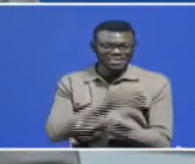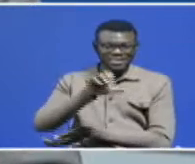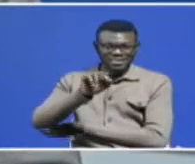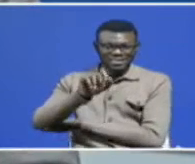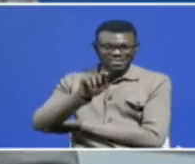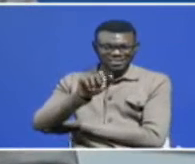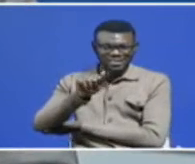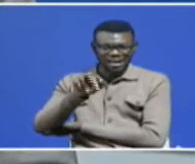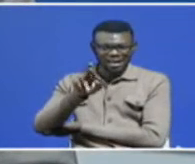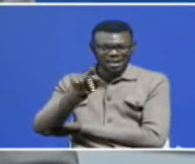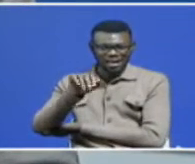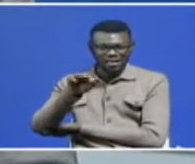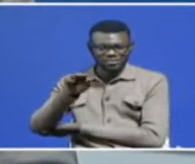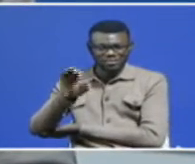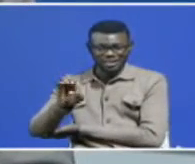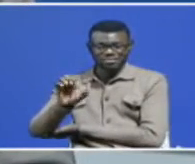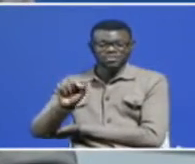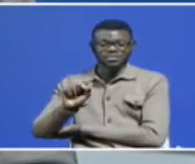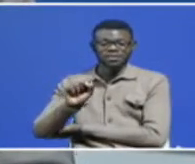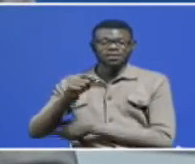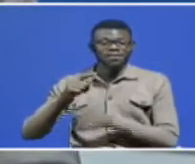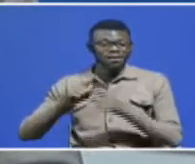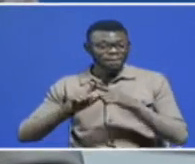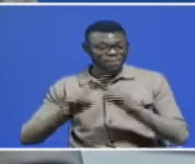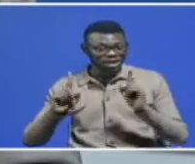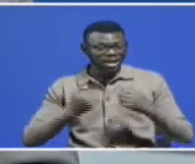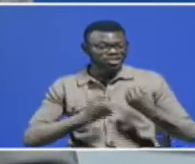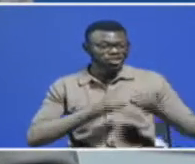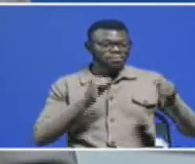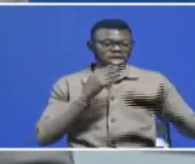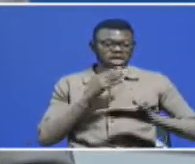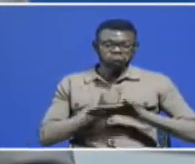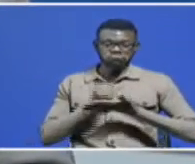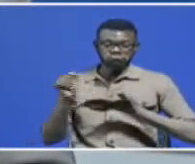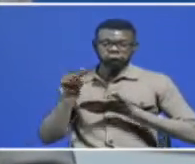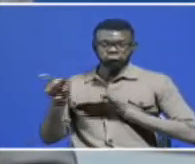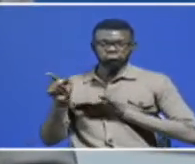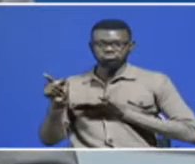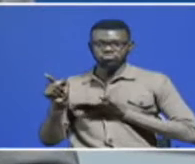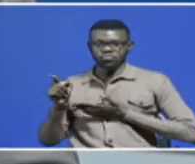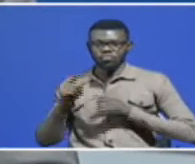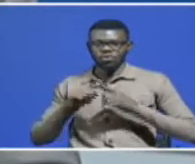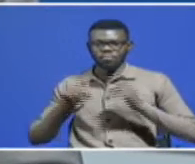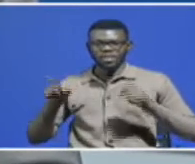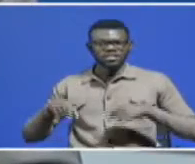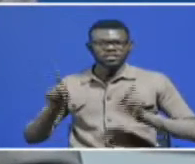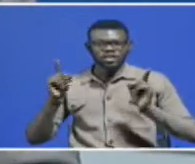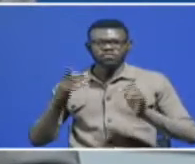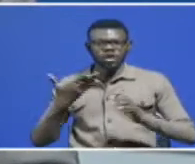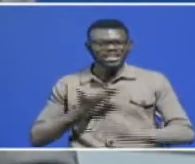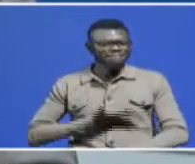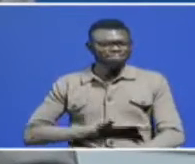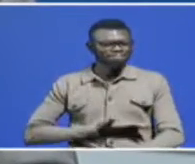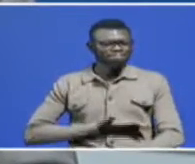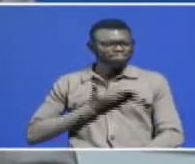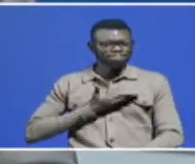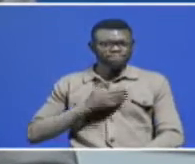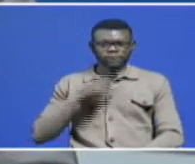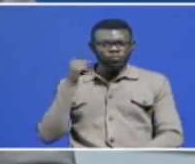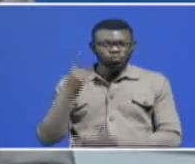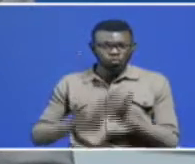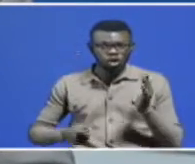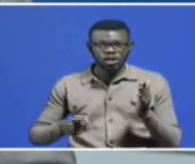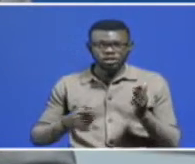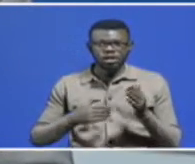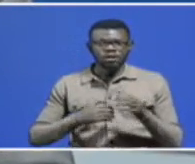who was suspended by Kogalo Chairman Ambrose Rachier on Wednesday, came out guns blazing Thursday, insisting he would